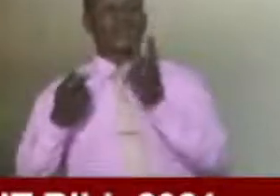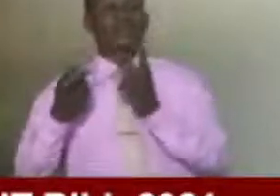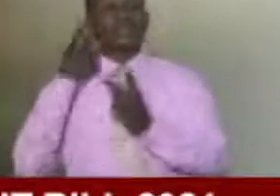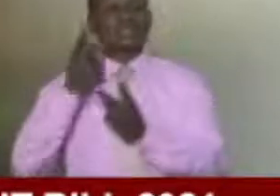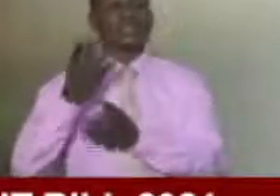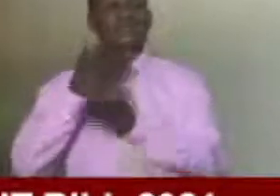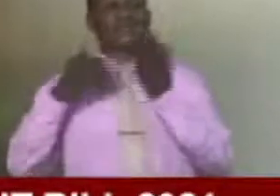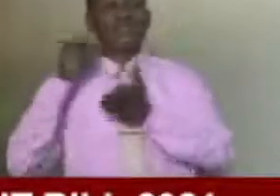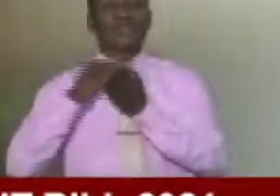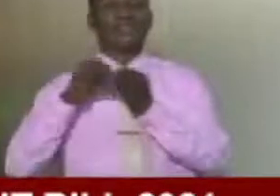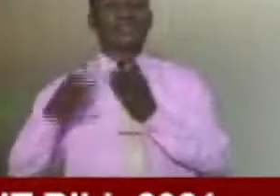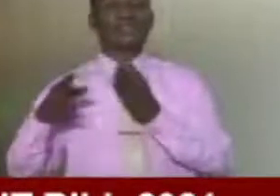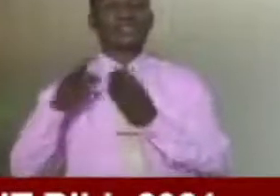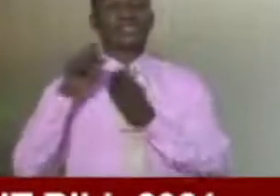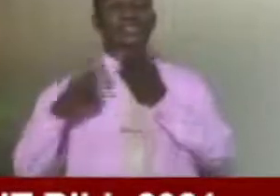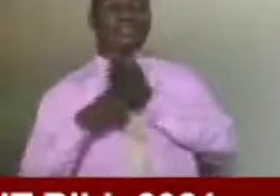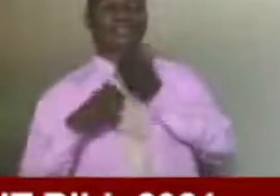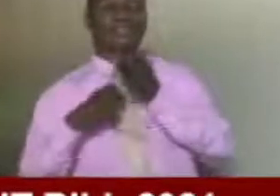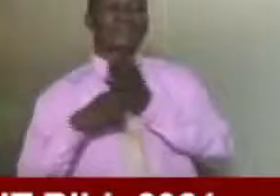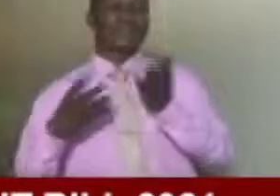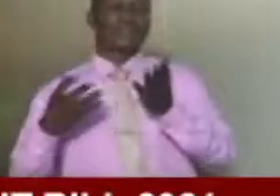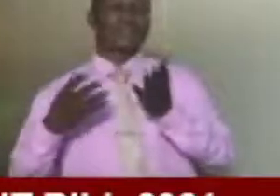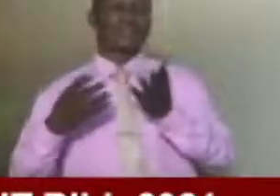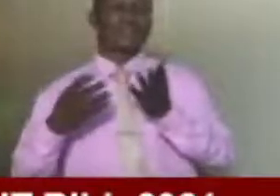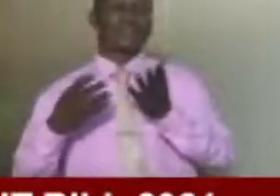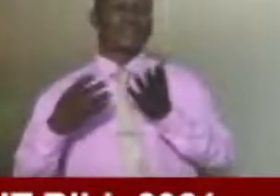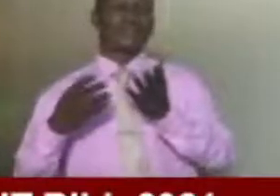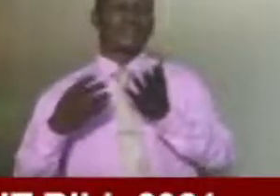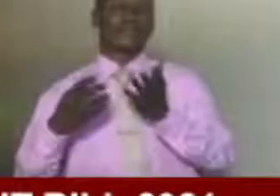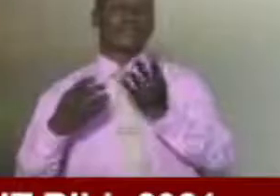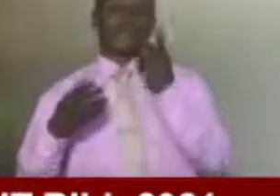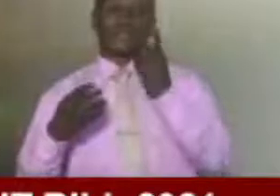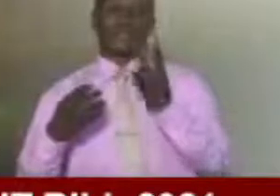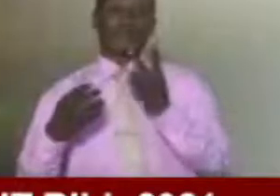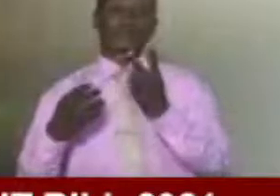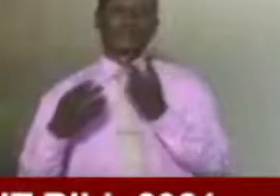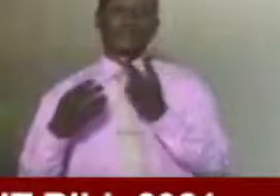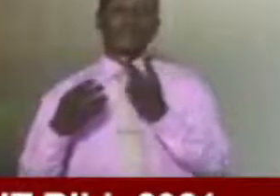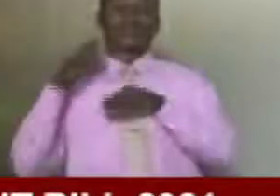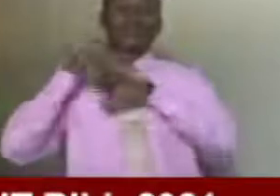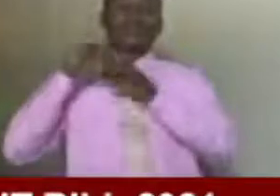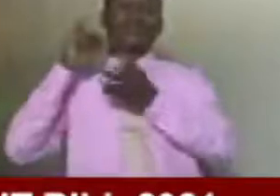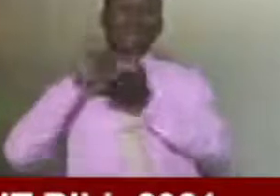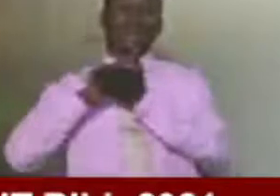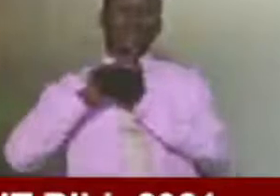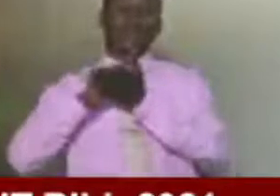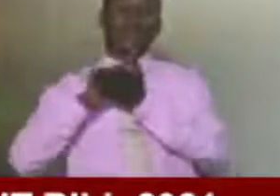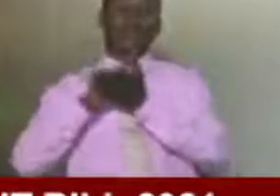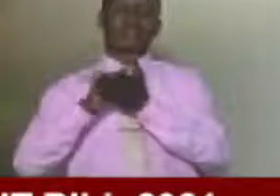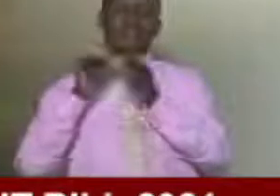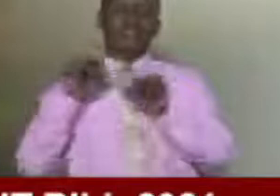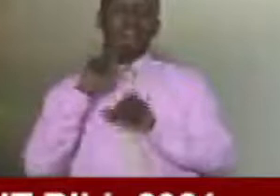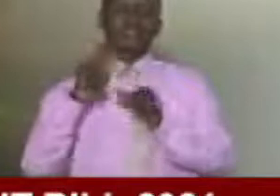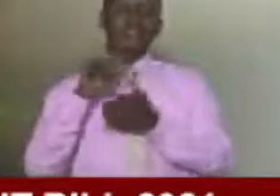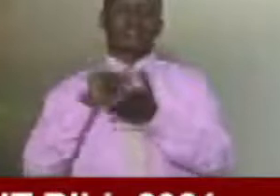using ticket as a witch hunt? Well, Shehu, those are very, very strong words, using ticket as